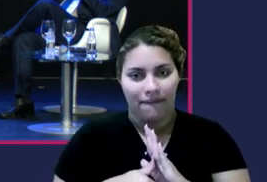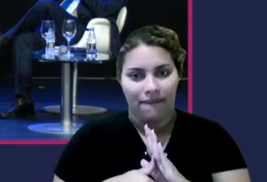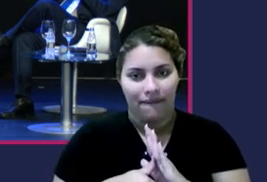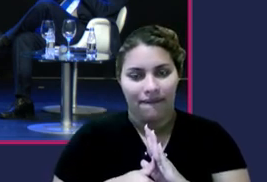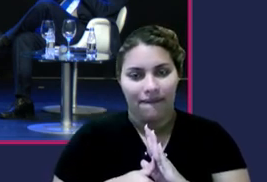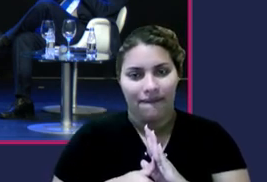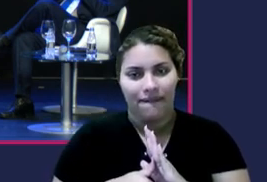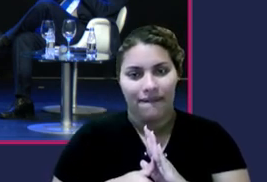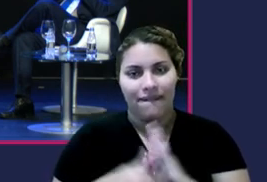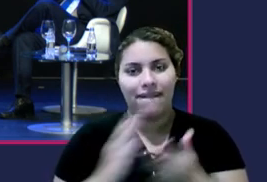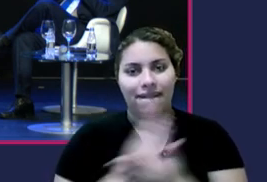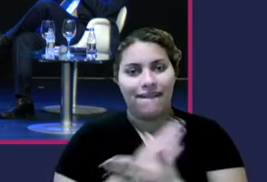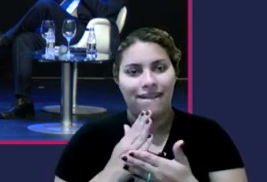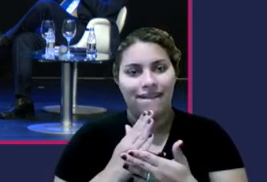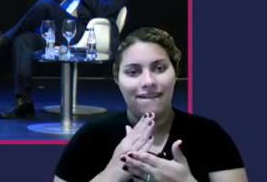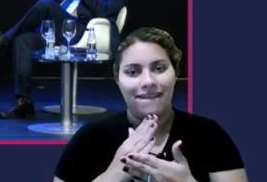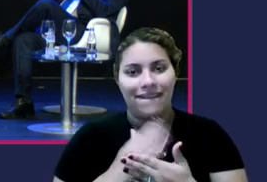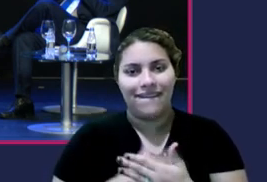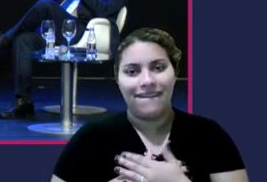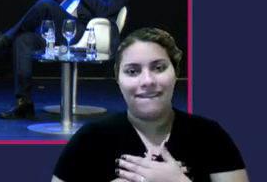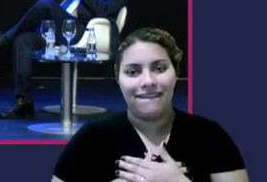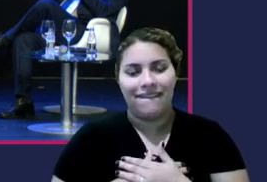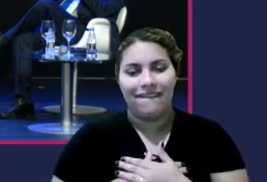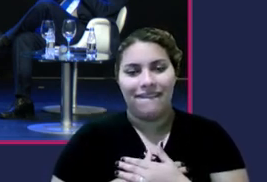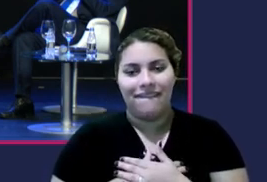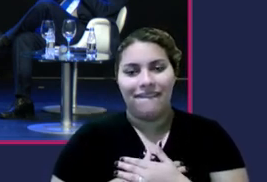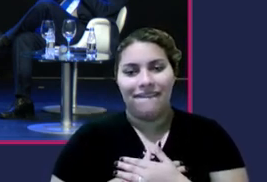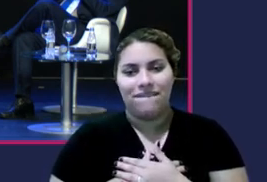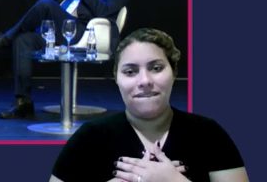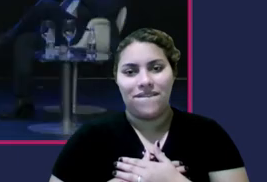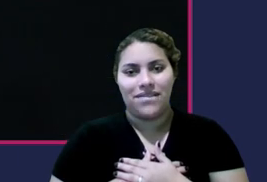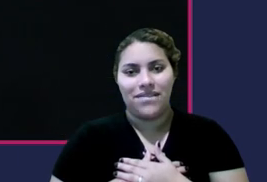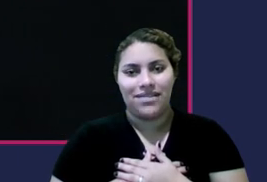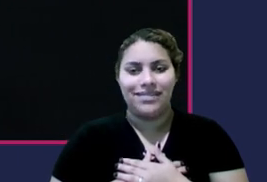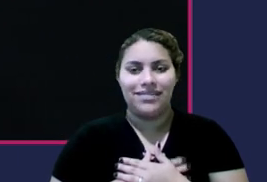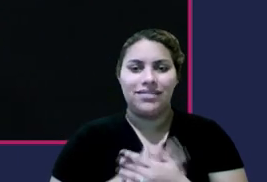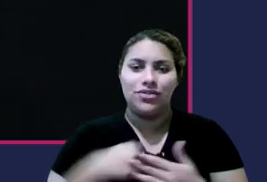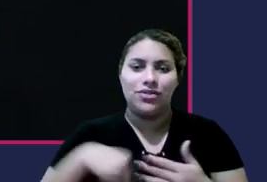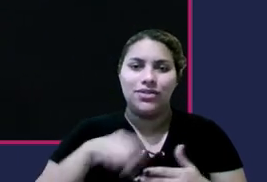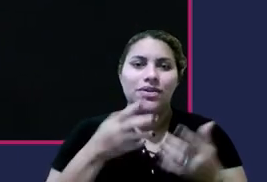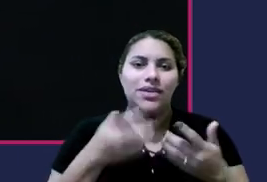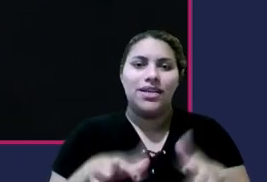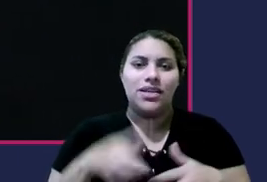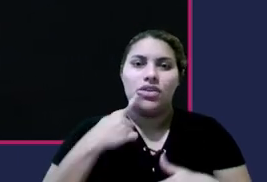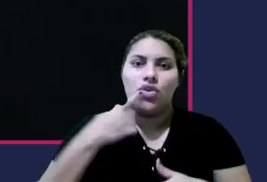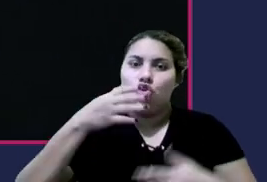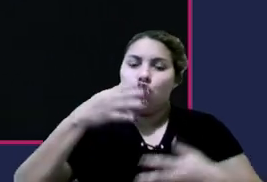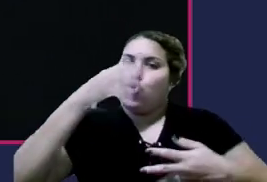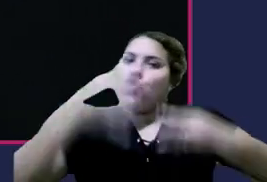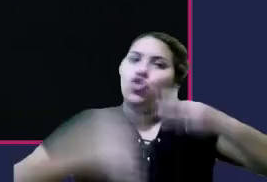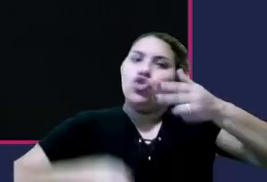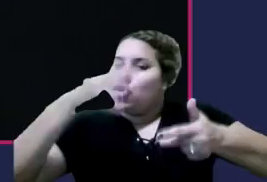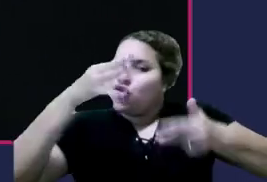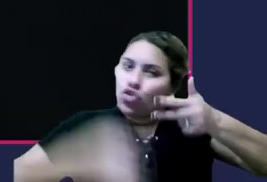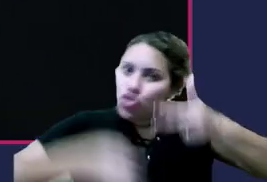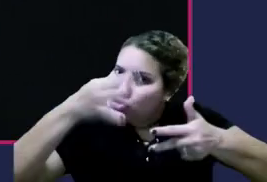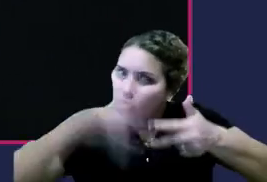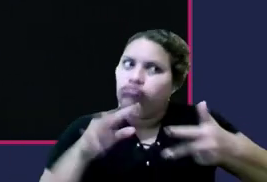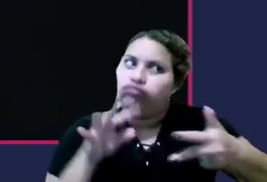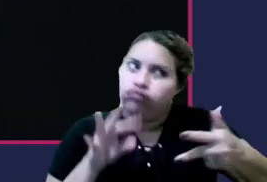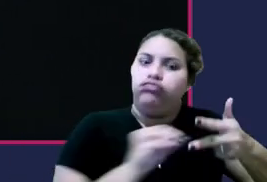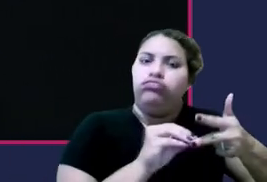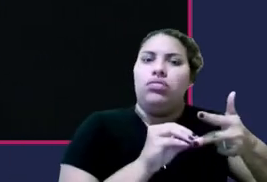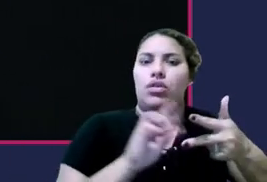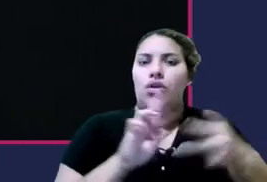She needs to talk closer to the mic, otherwise we cannot translate. We don't want to judicialize it.